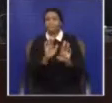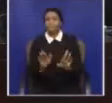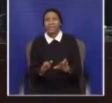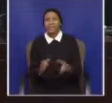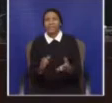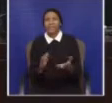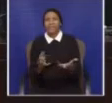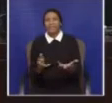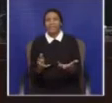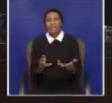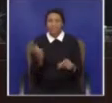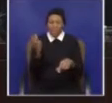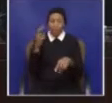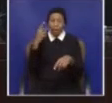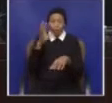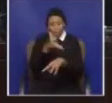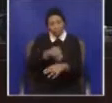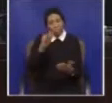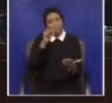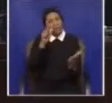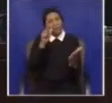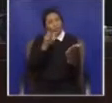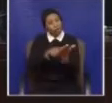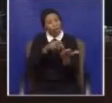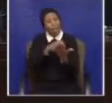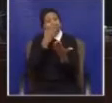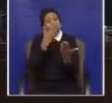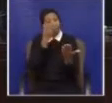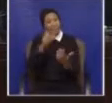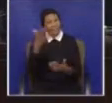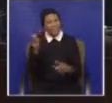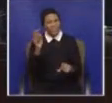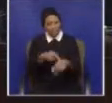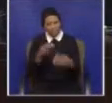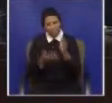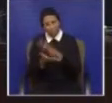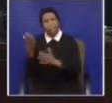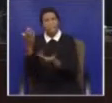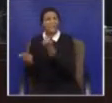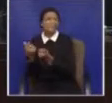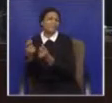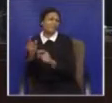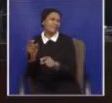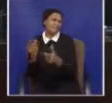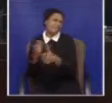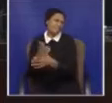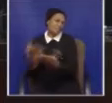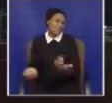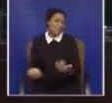without parliamentary intervention or oversight and devastated businesses, employment, and the